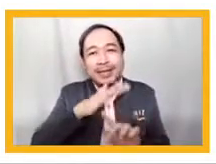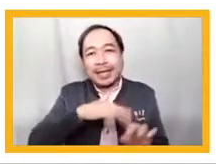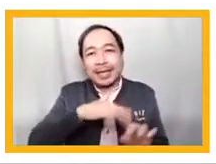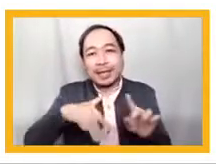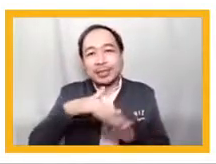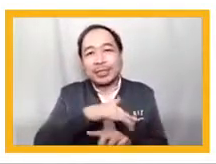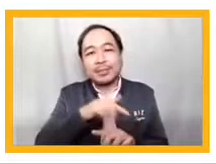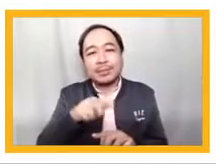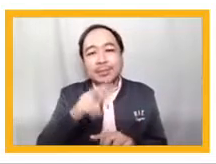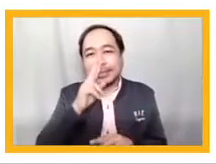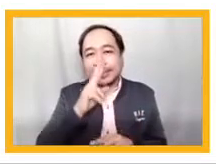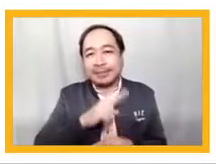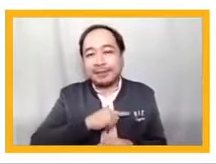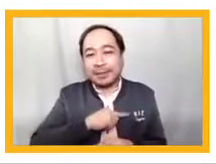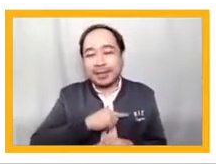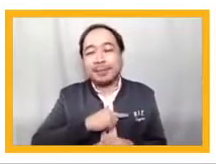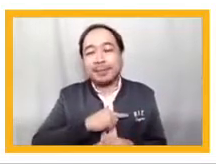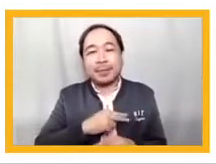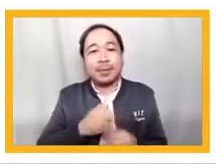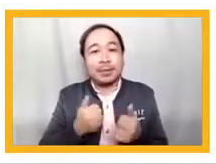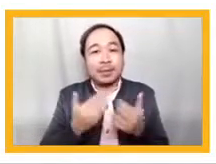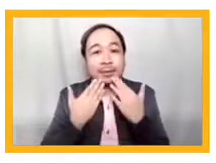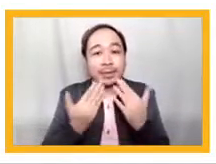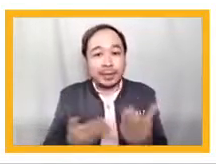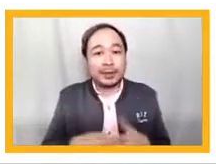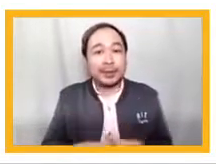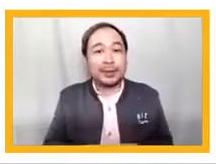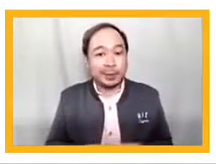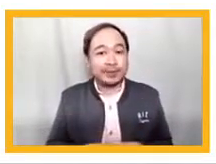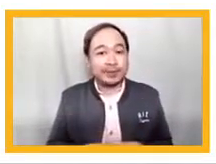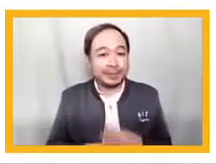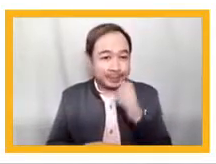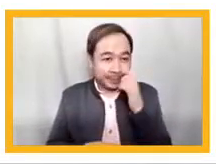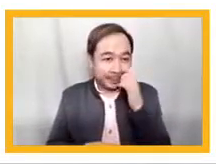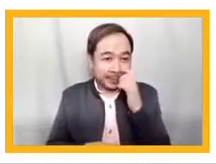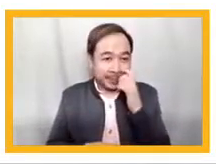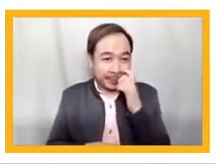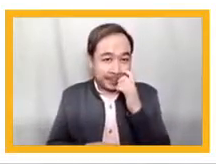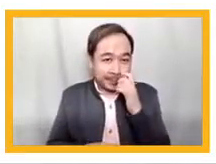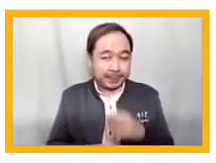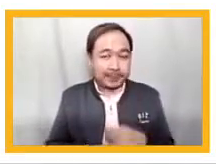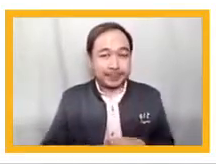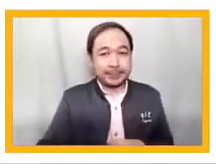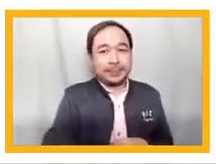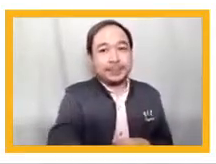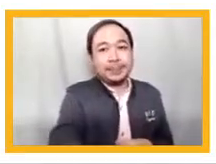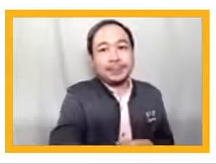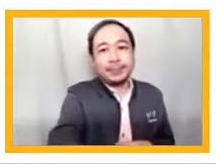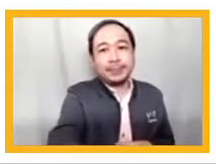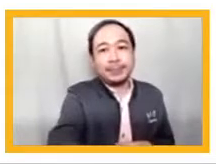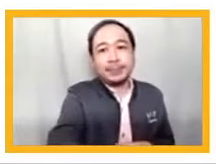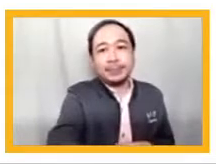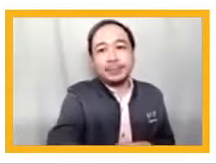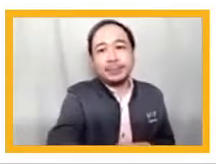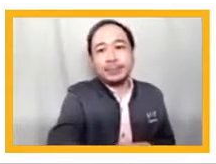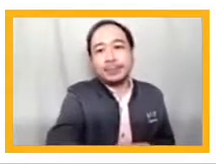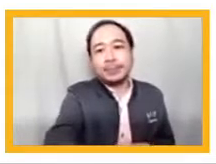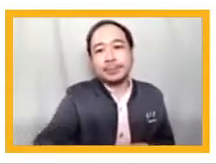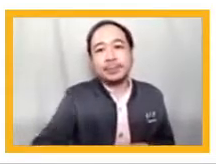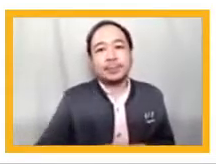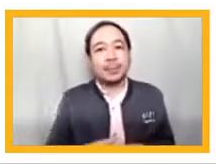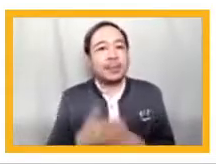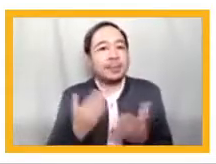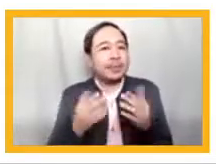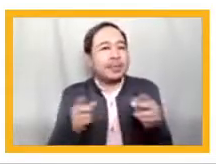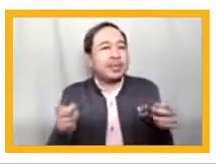Vietnam. Okay, thank you very much for your listening. Thank you very much, Mr. Quat. Maybe one quick question to you. How do you